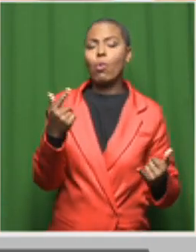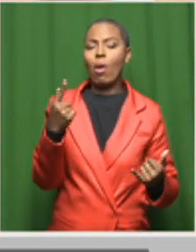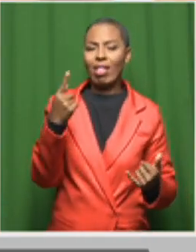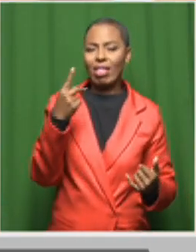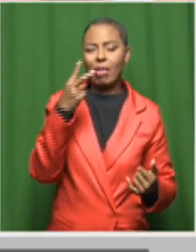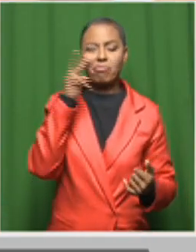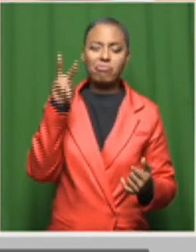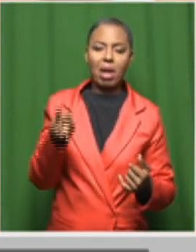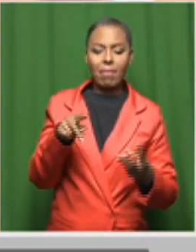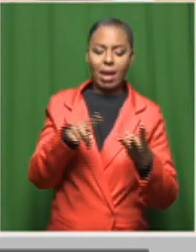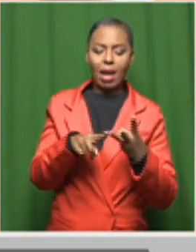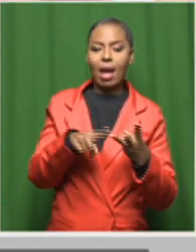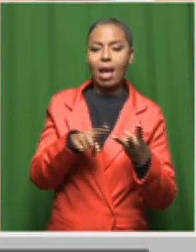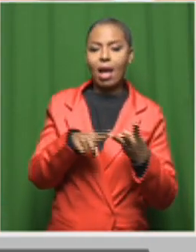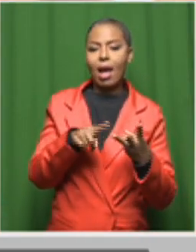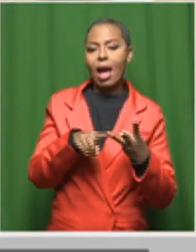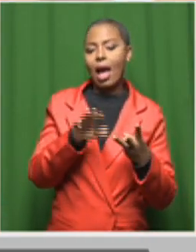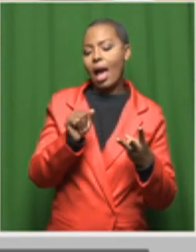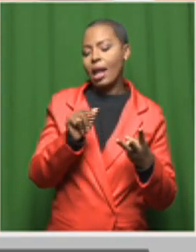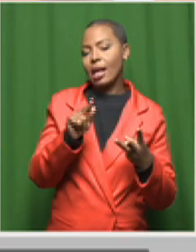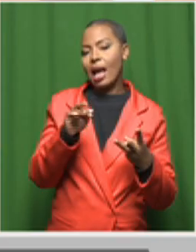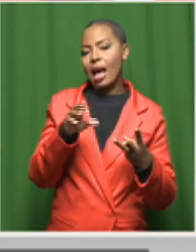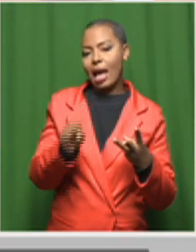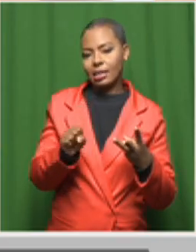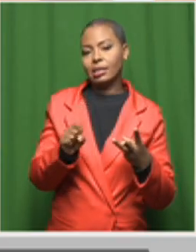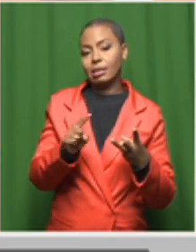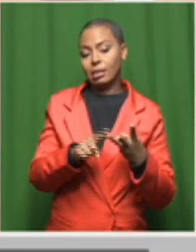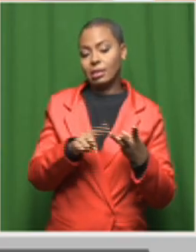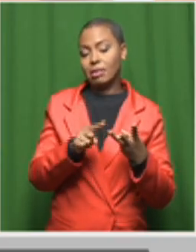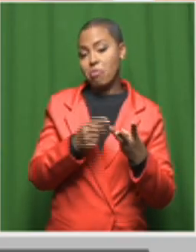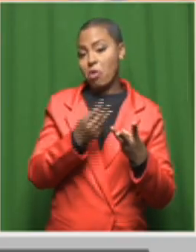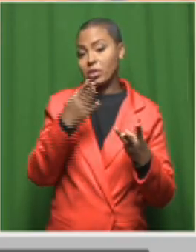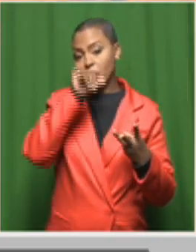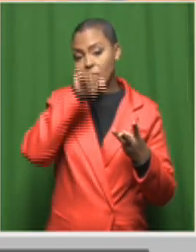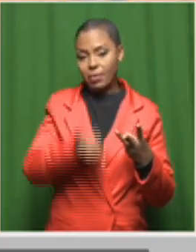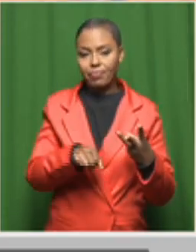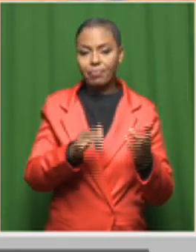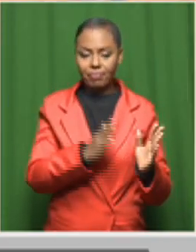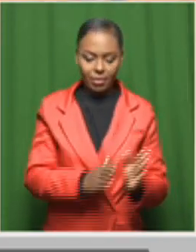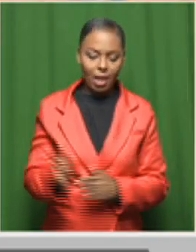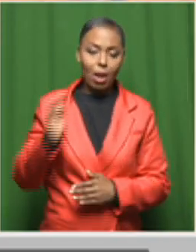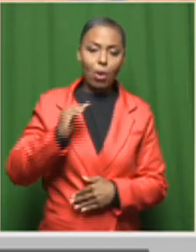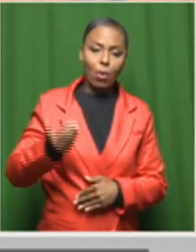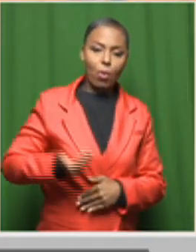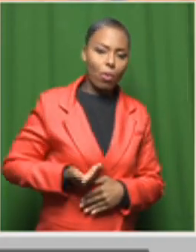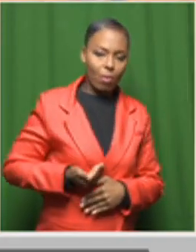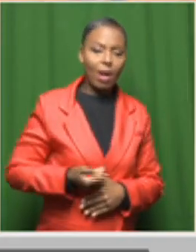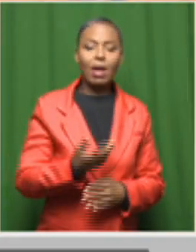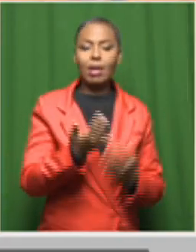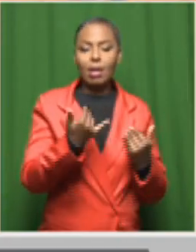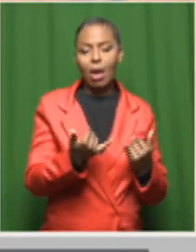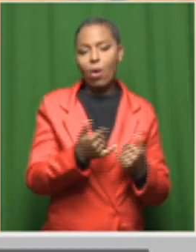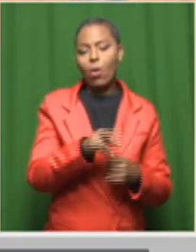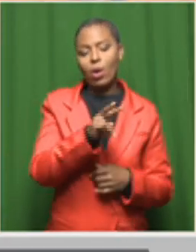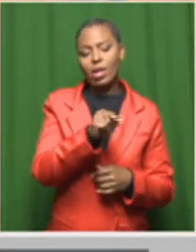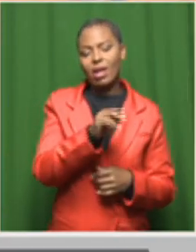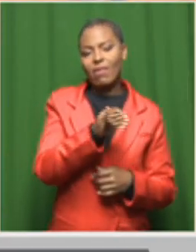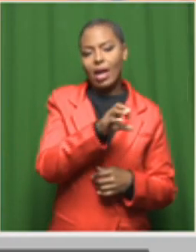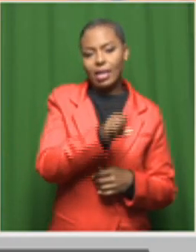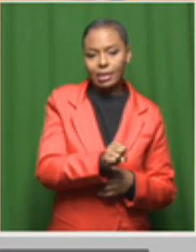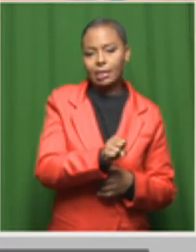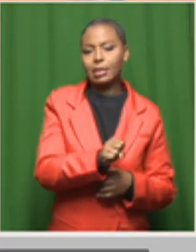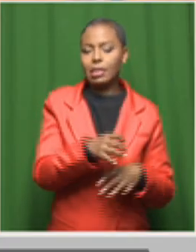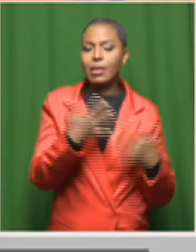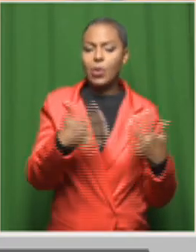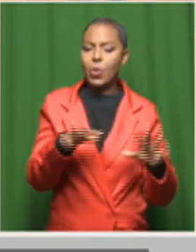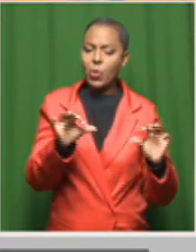at Alcaraz as the favorite going in. On the women's side, Aryna Sabalenka has never got to a Roland Garros final. She's dominant this year. She'll